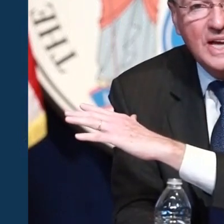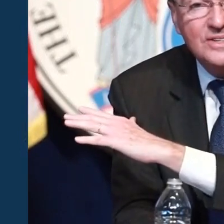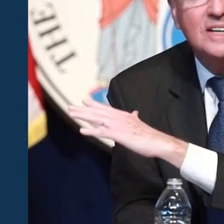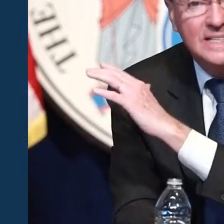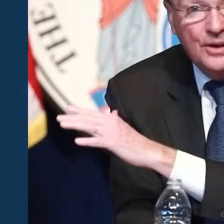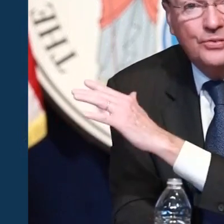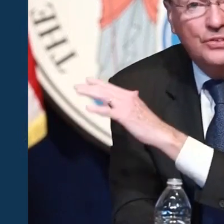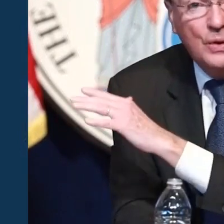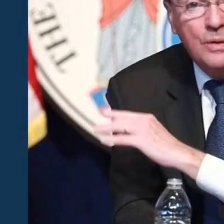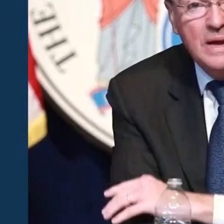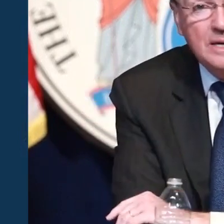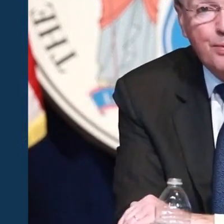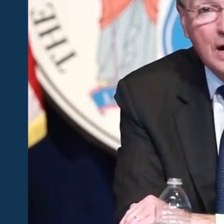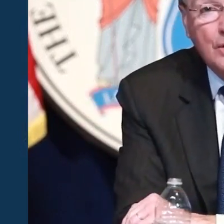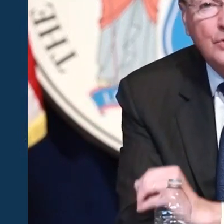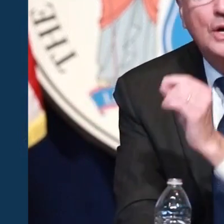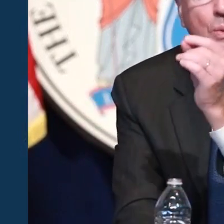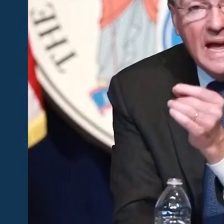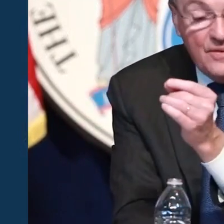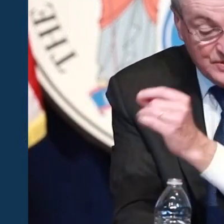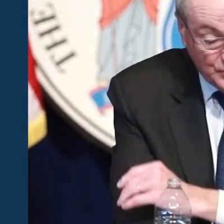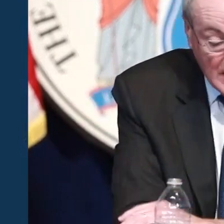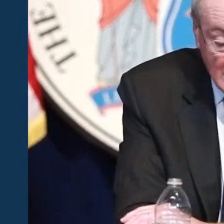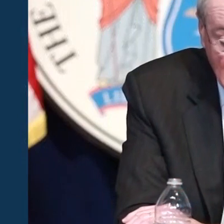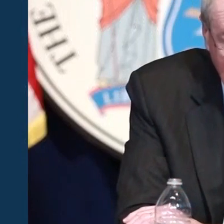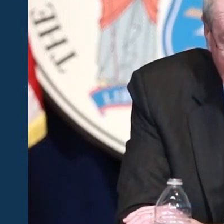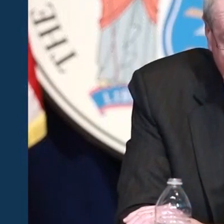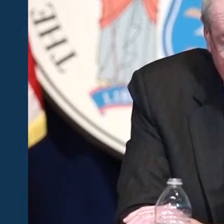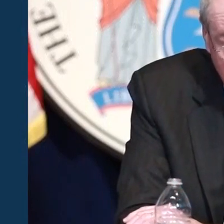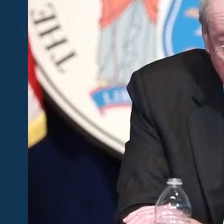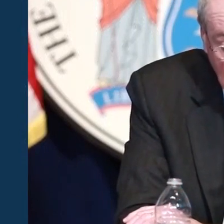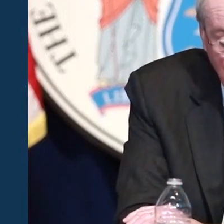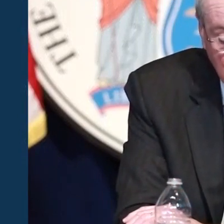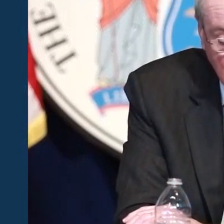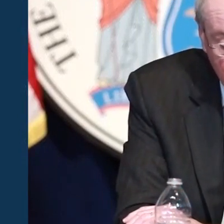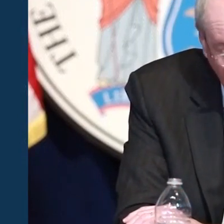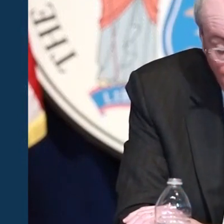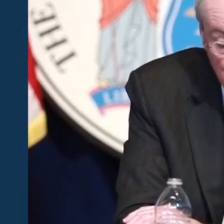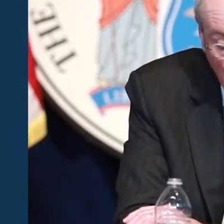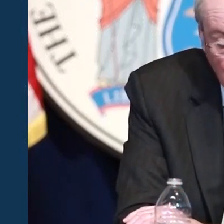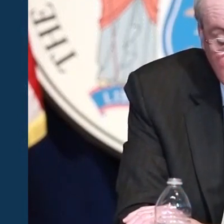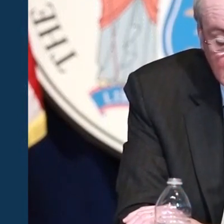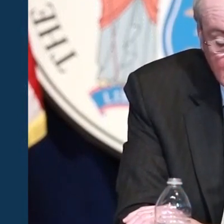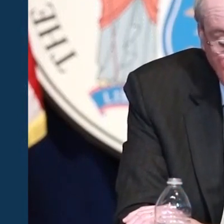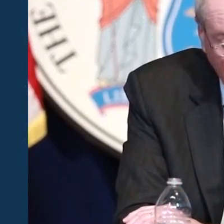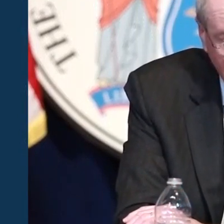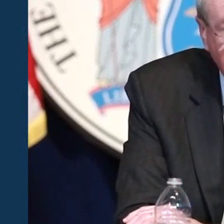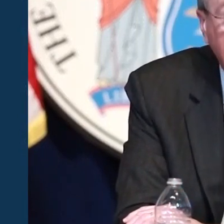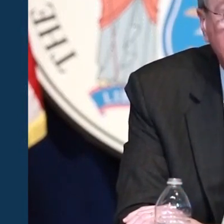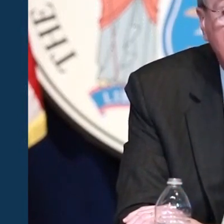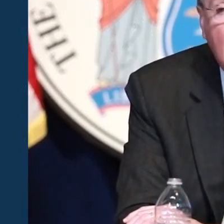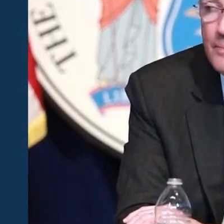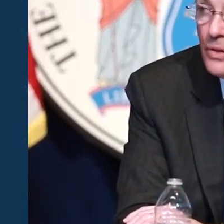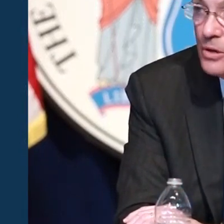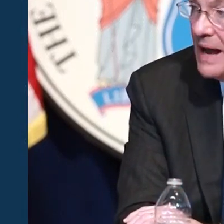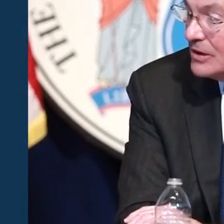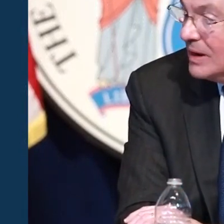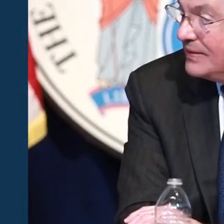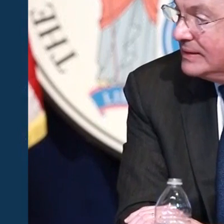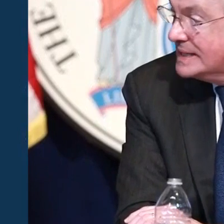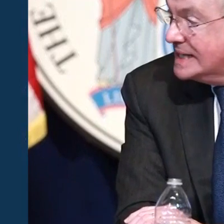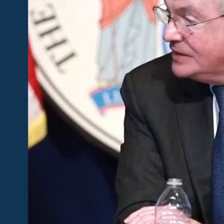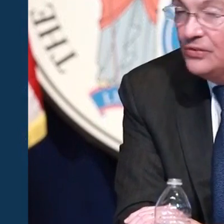positive tests tells us that we're making progress. We have to stay at it. I would love nothing more than to someday look